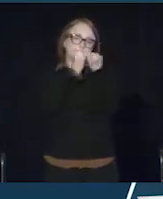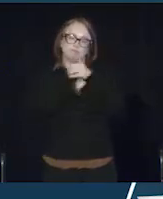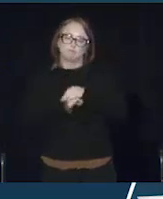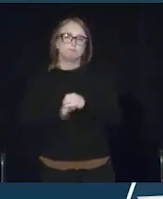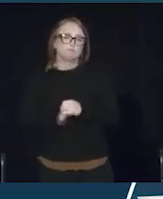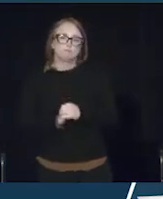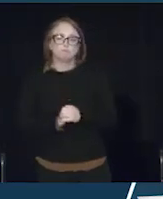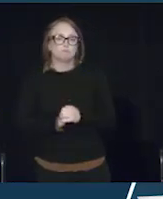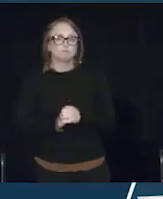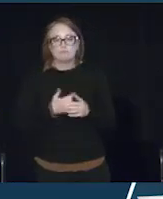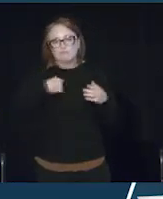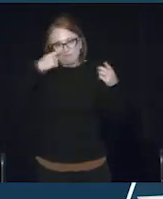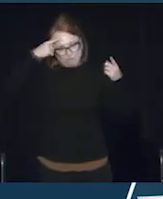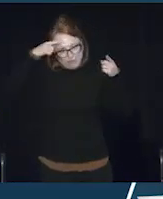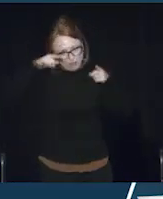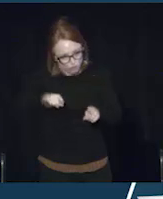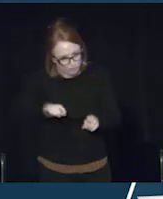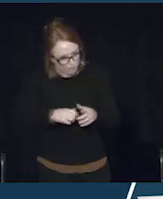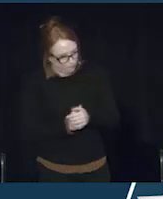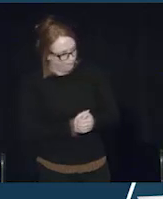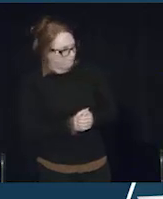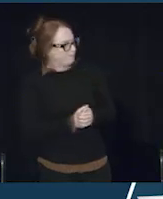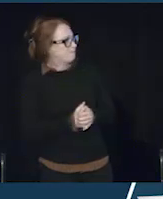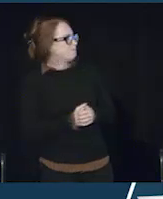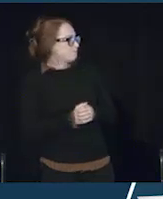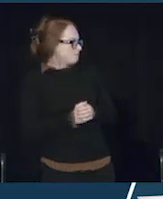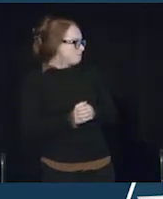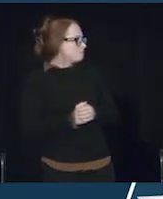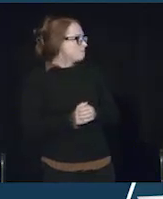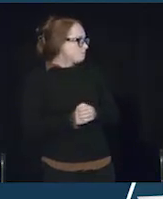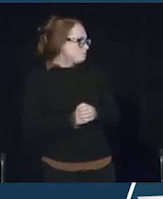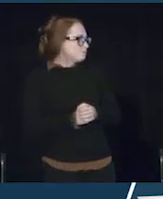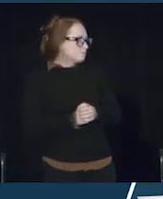And I agree. I agree. We do.